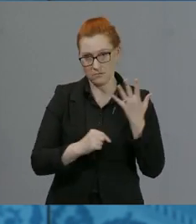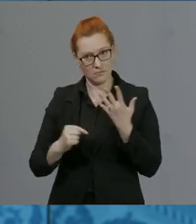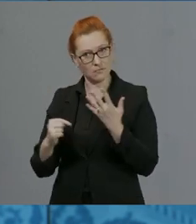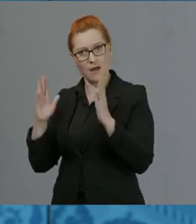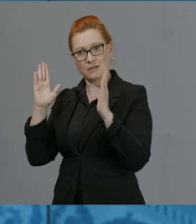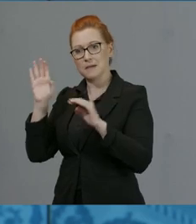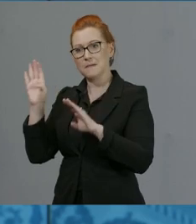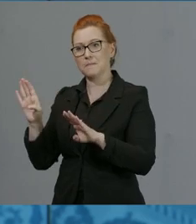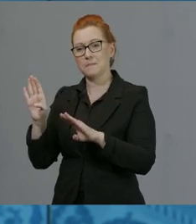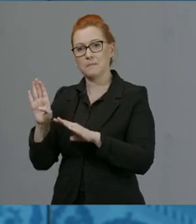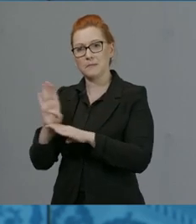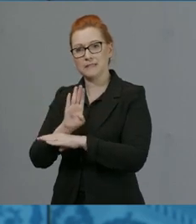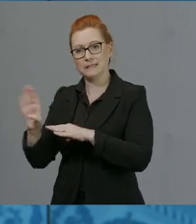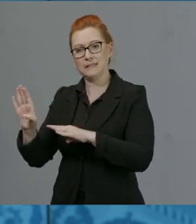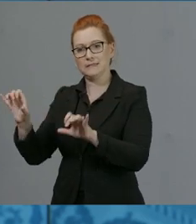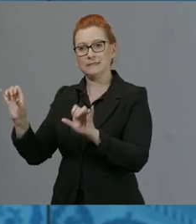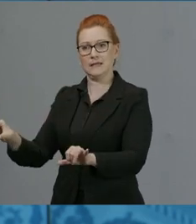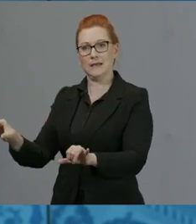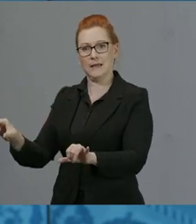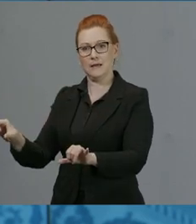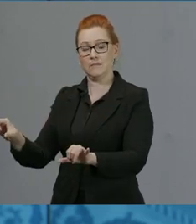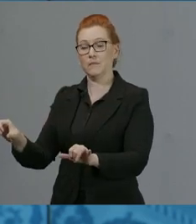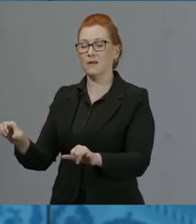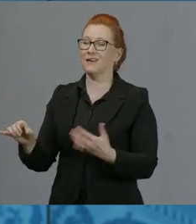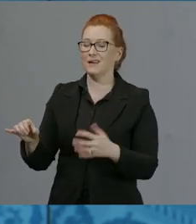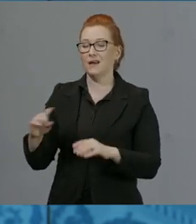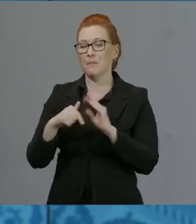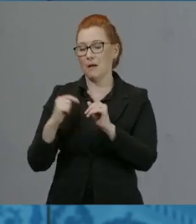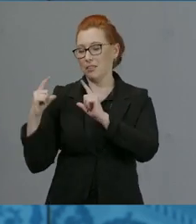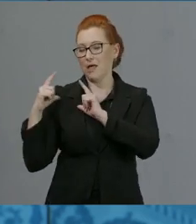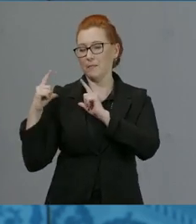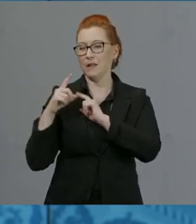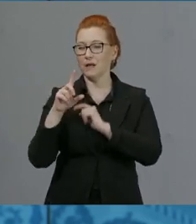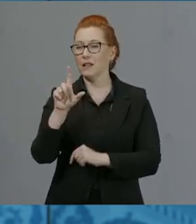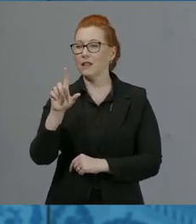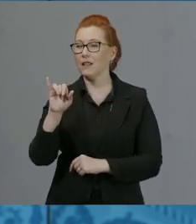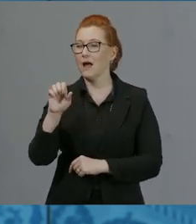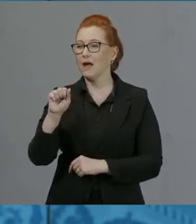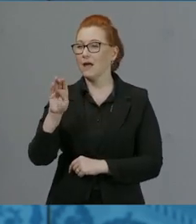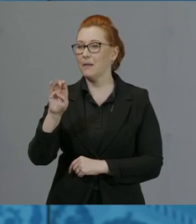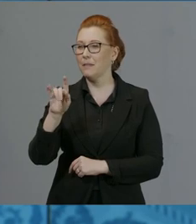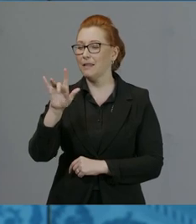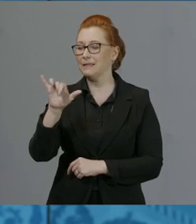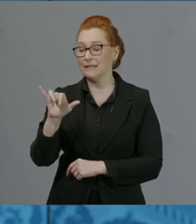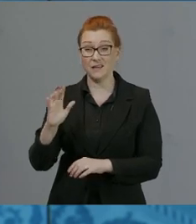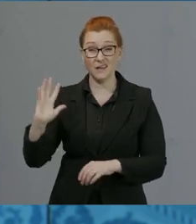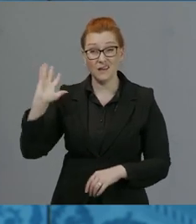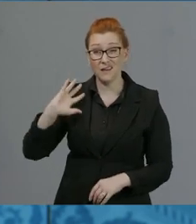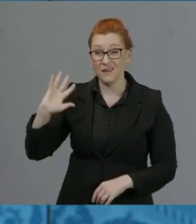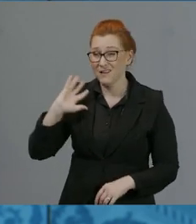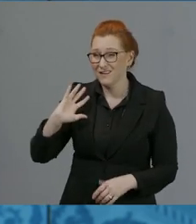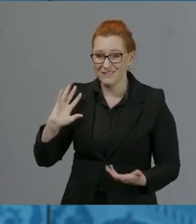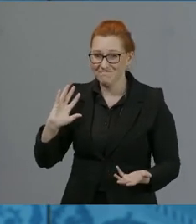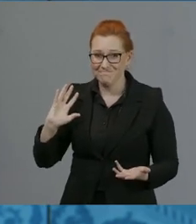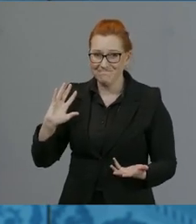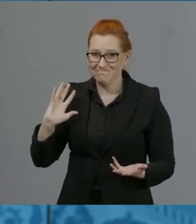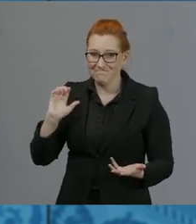idea of liability that didn't exist before, or a protection